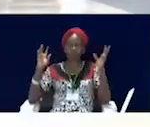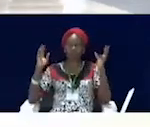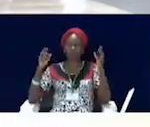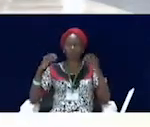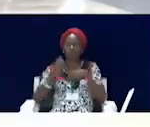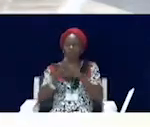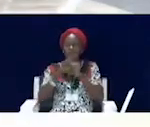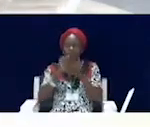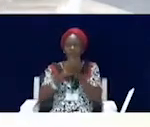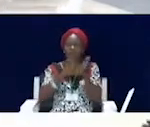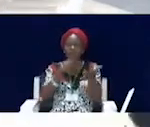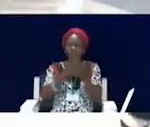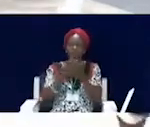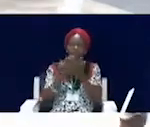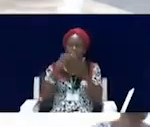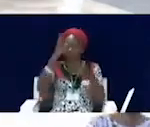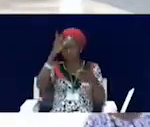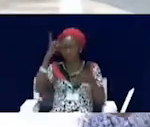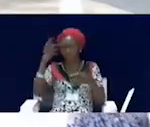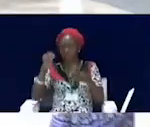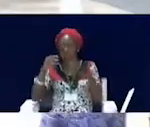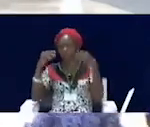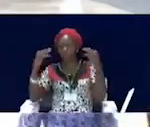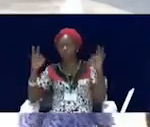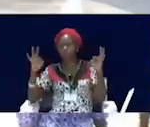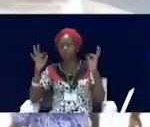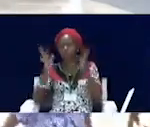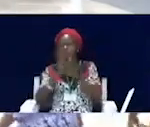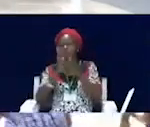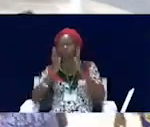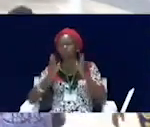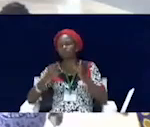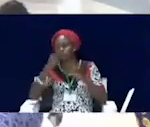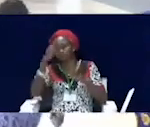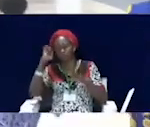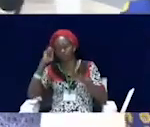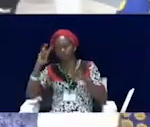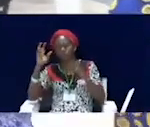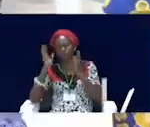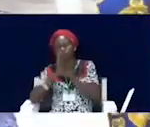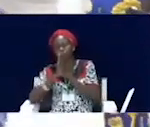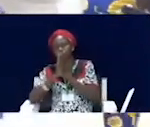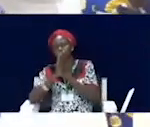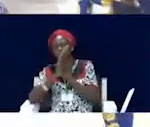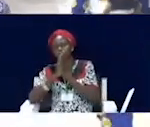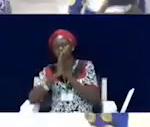Make sure you get here before I finish praying, because I must pray now.